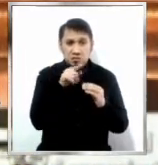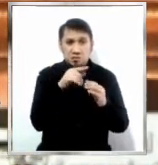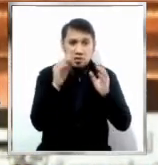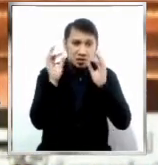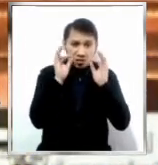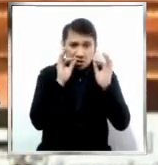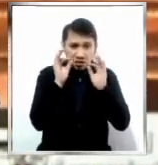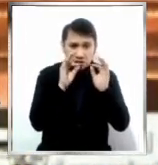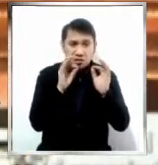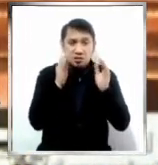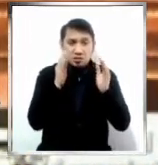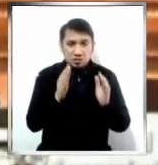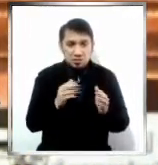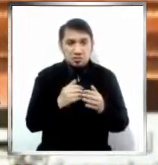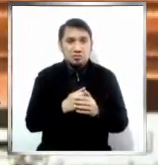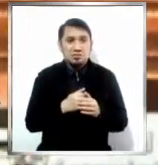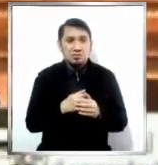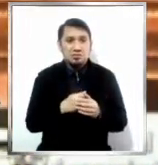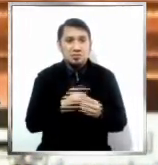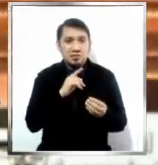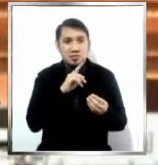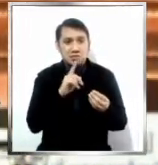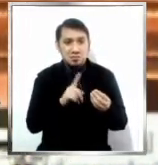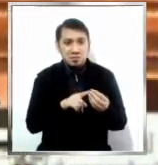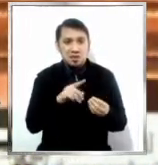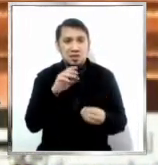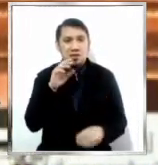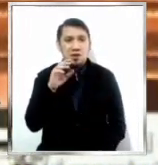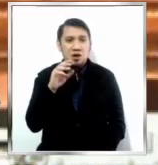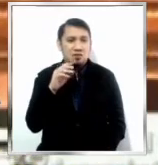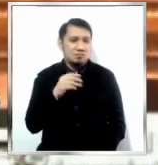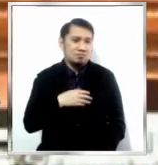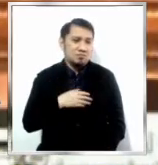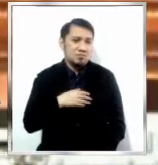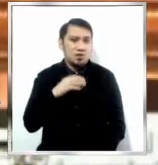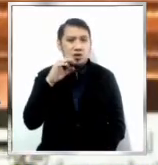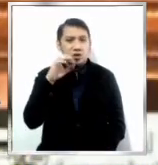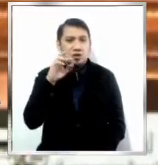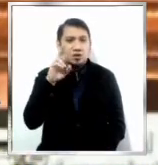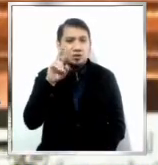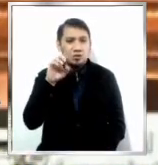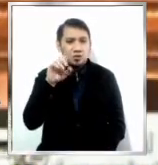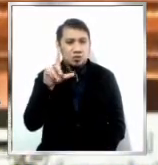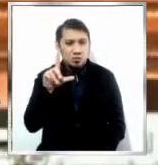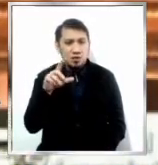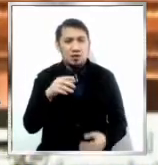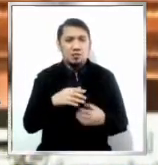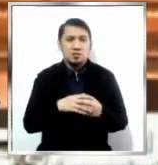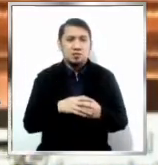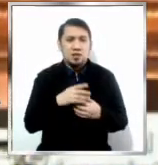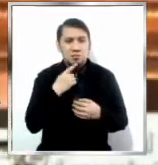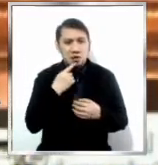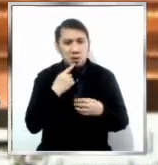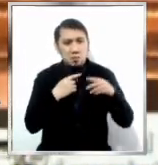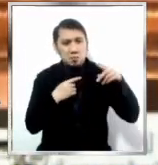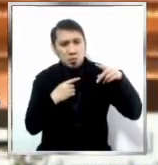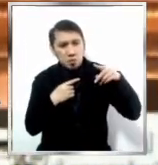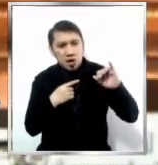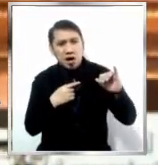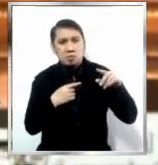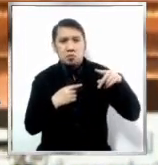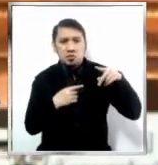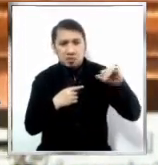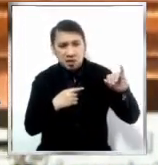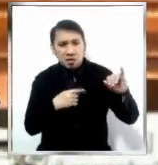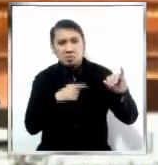Be cruel. Be cruel. Putang ina ninyo, sinabi ko ng letse